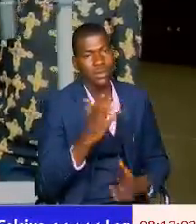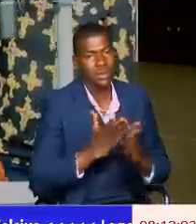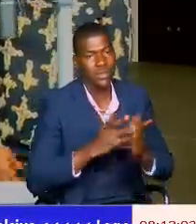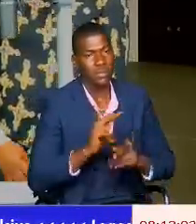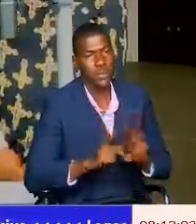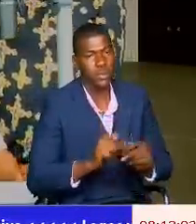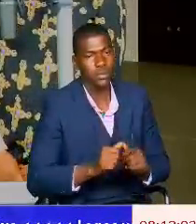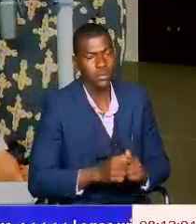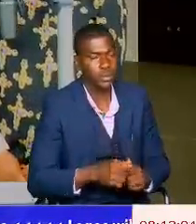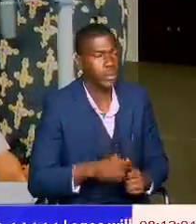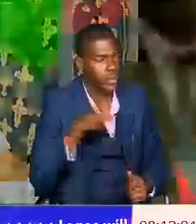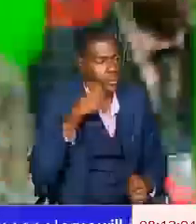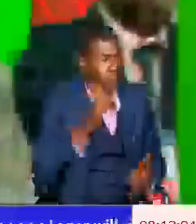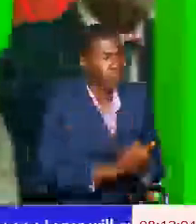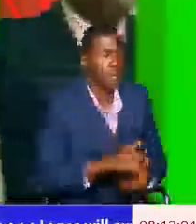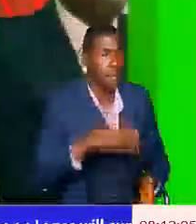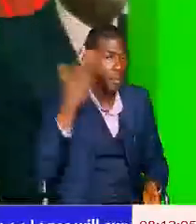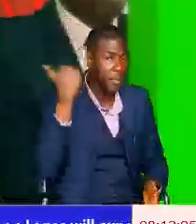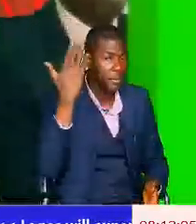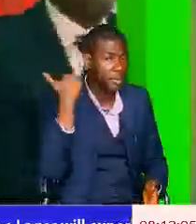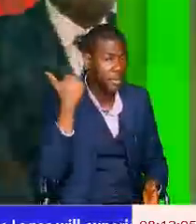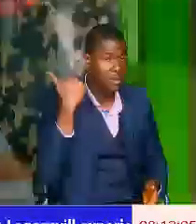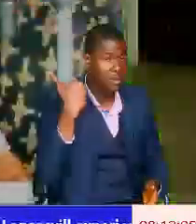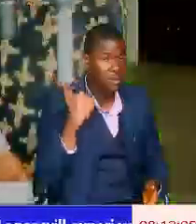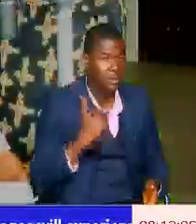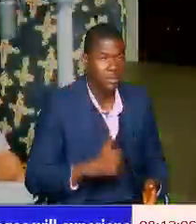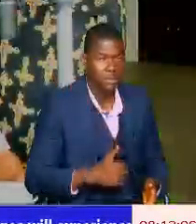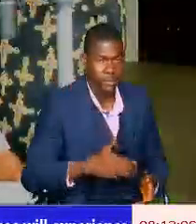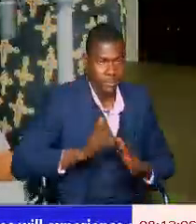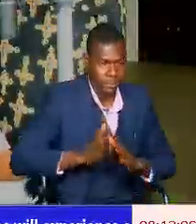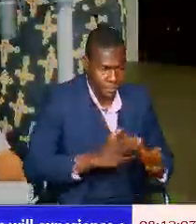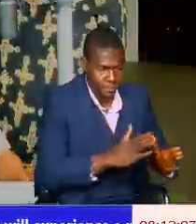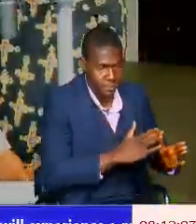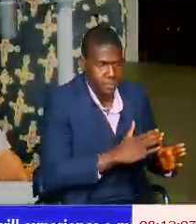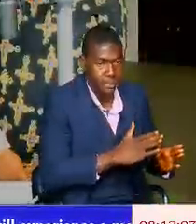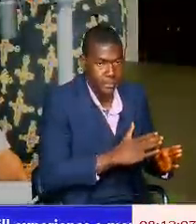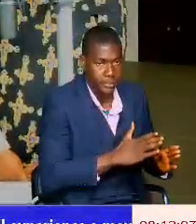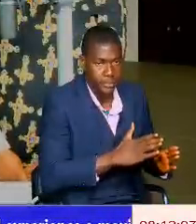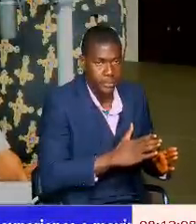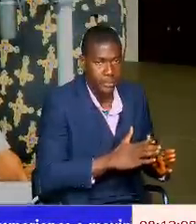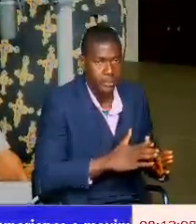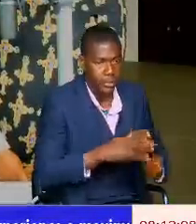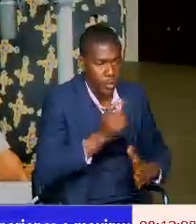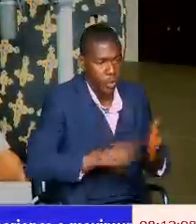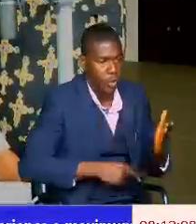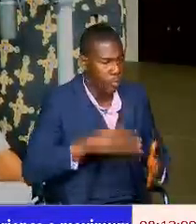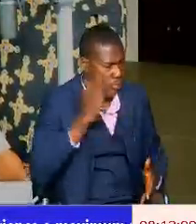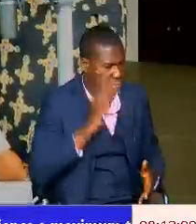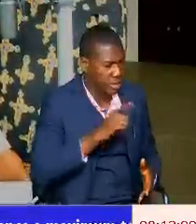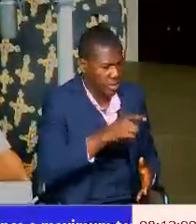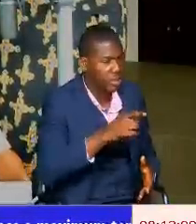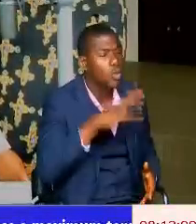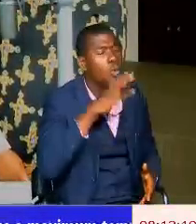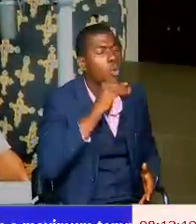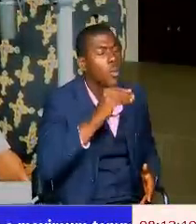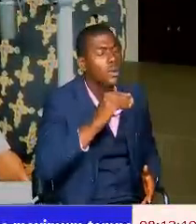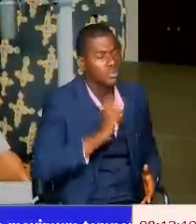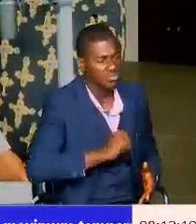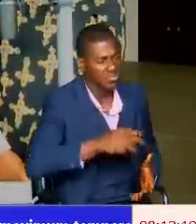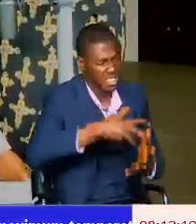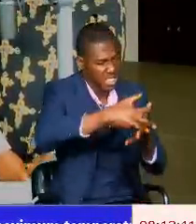You get one time where they gang up. They don't plan for head of service office, then they plan waiting that they go do this woman for doing the right thing.